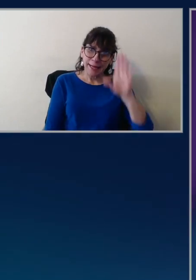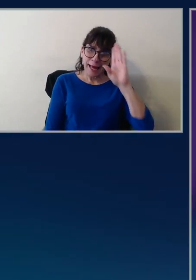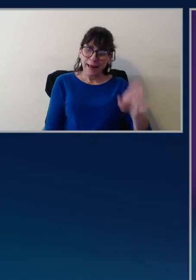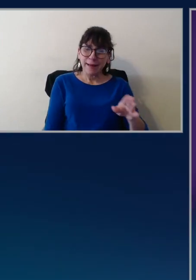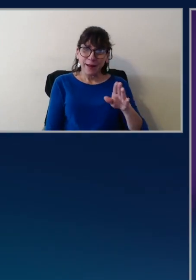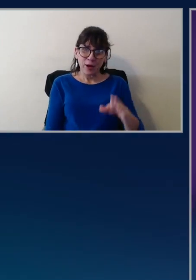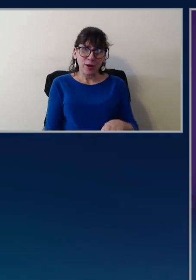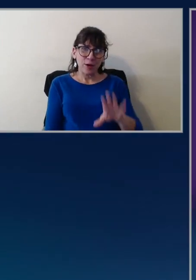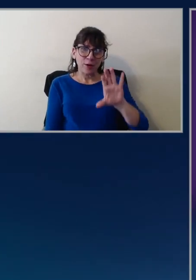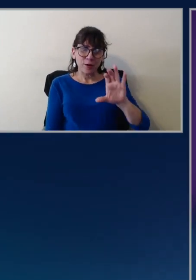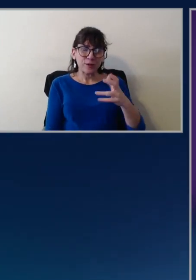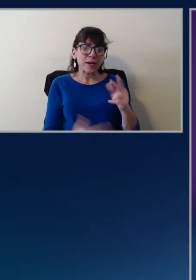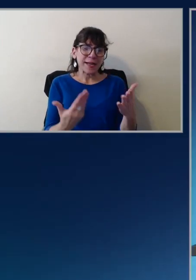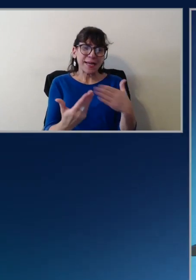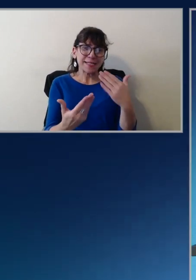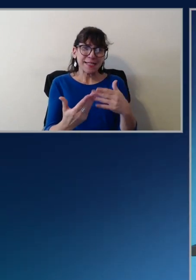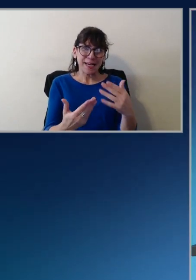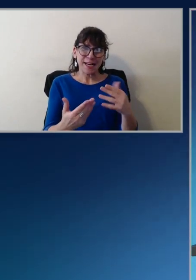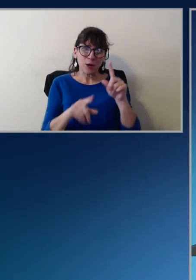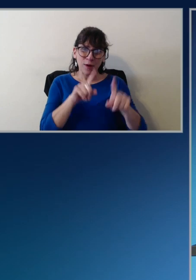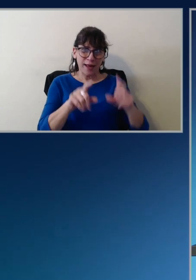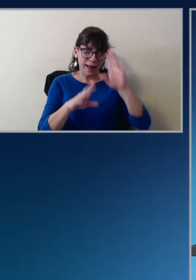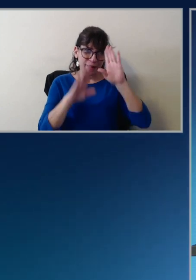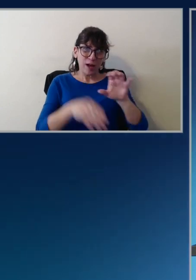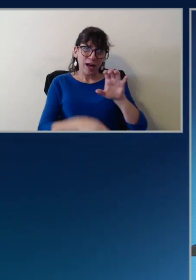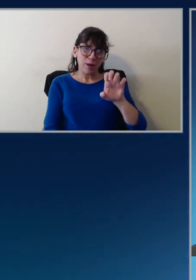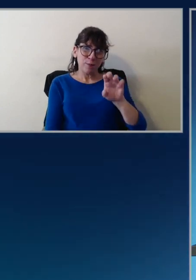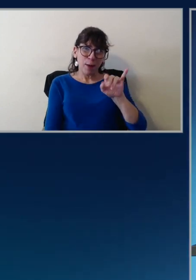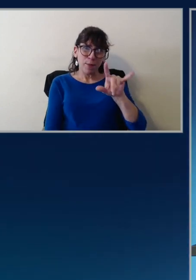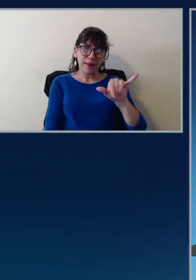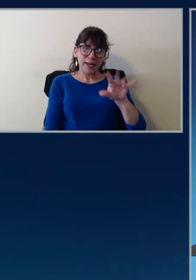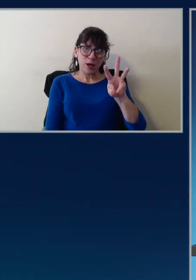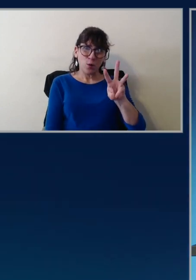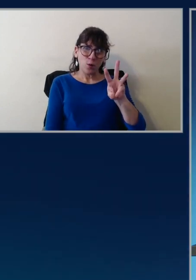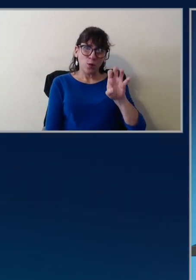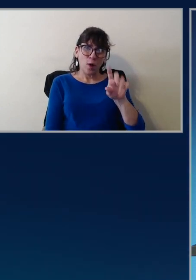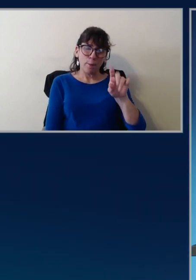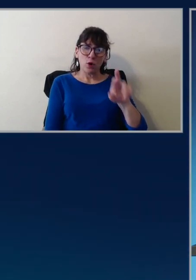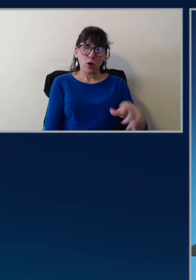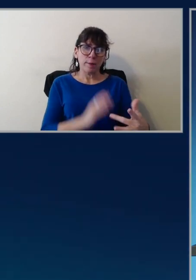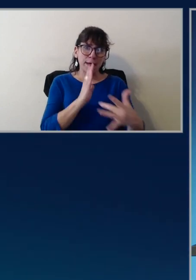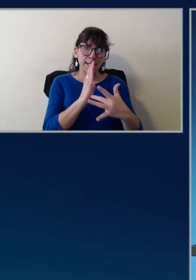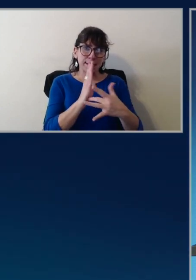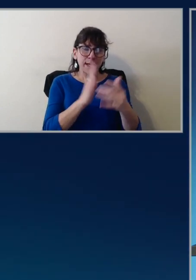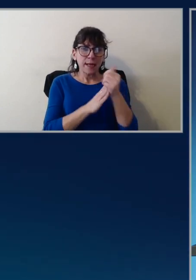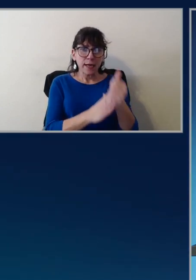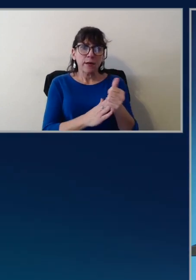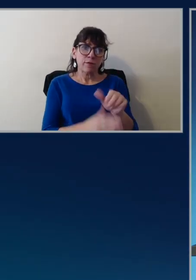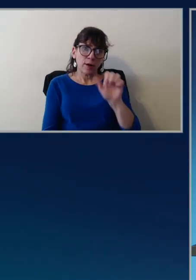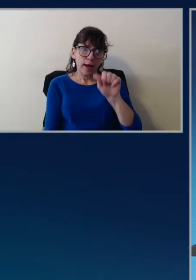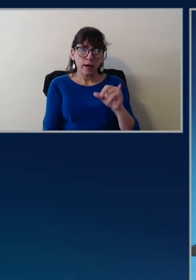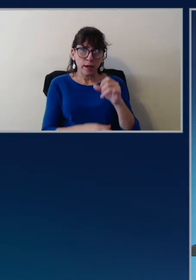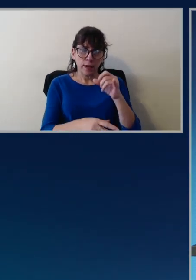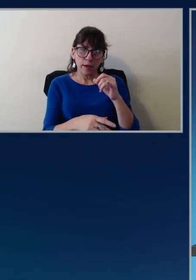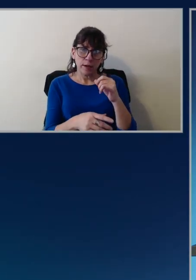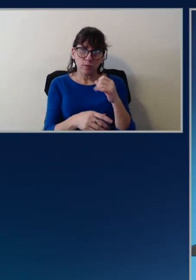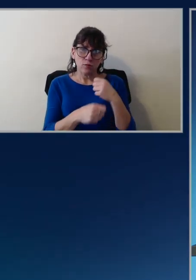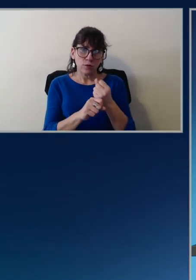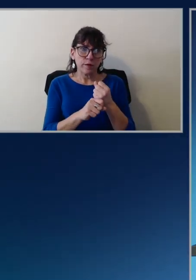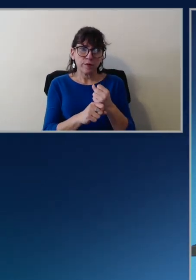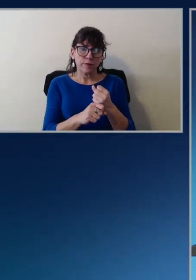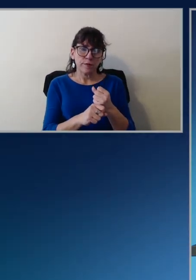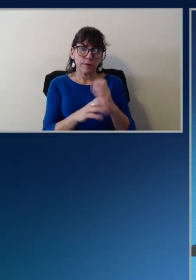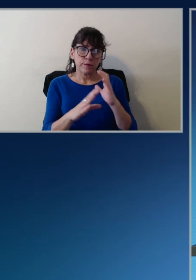easy questions. Hi, my name's Emily Weber. I'm the tech lead for Gen AI on SageMaker. Been with AWS for 6